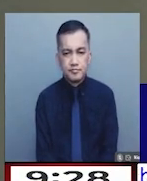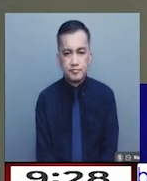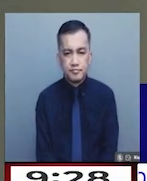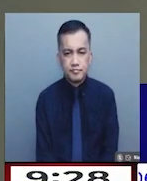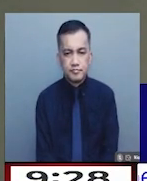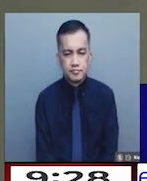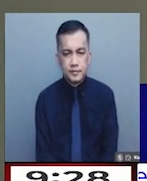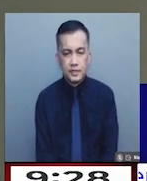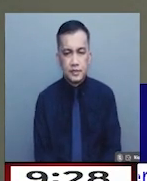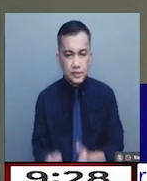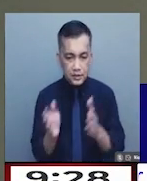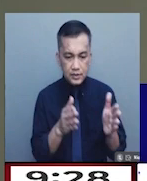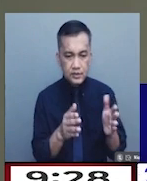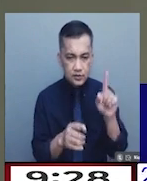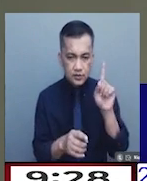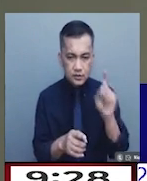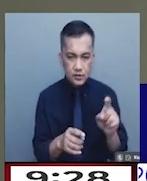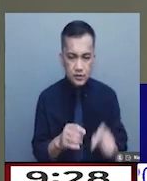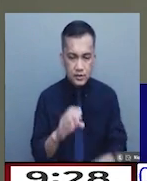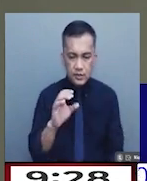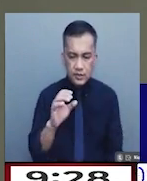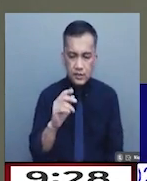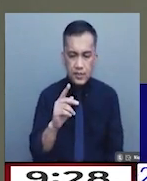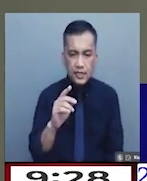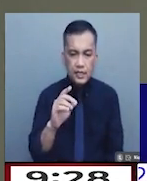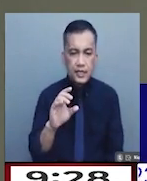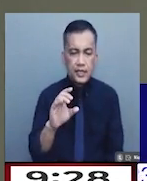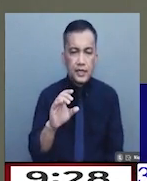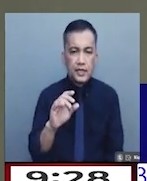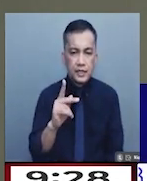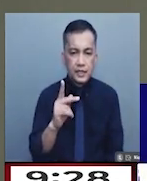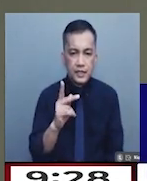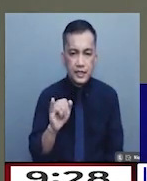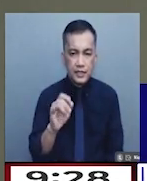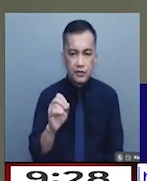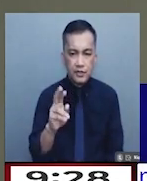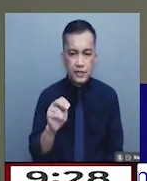We have a question from Ms. Kai Ordinario of Business Mirror.